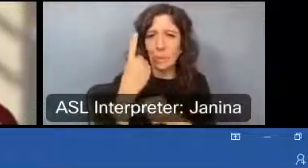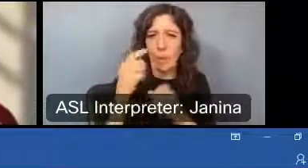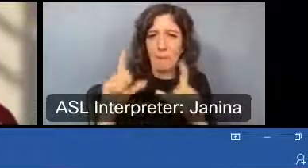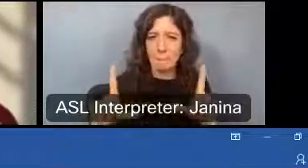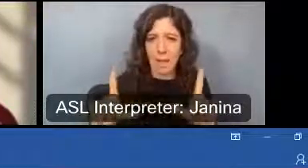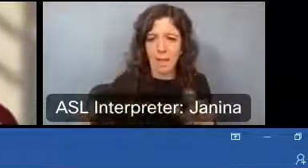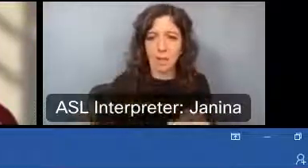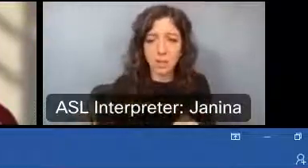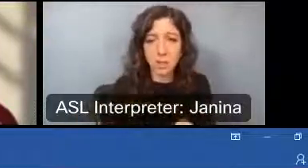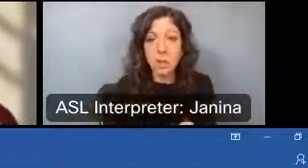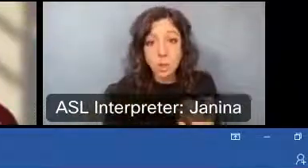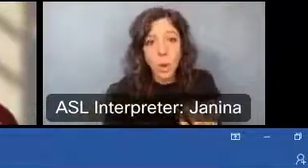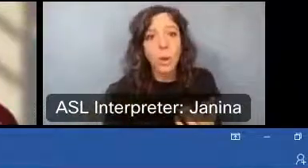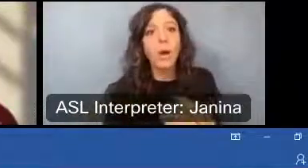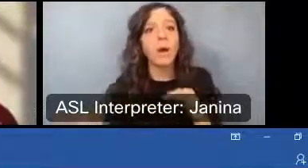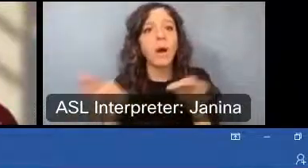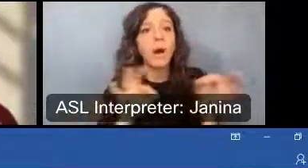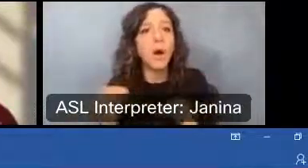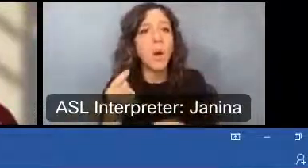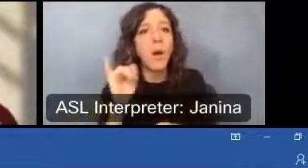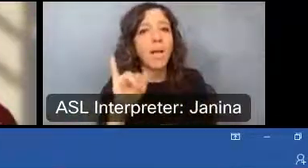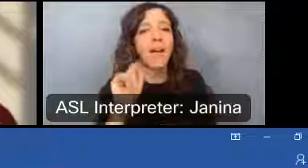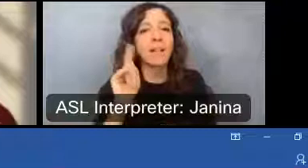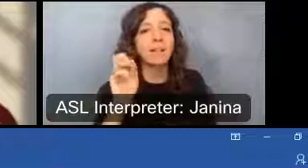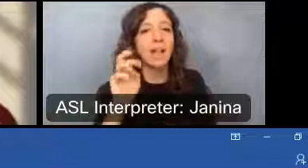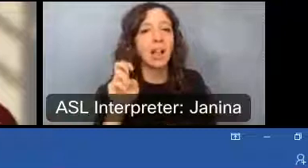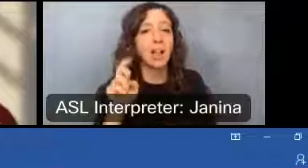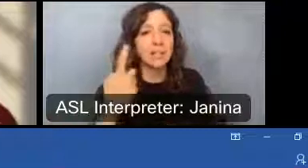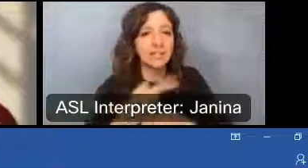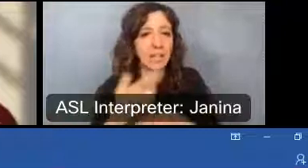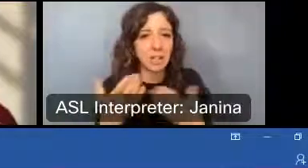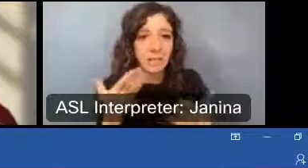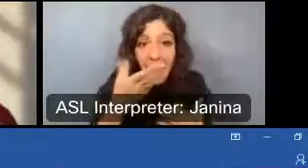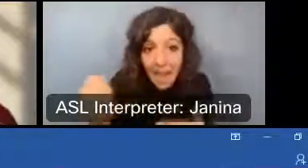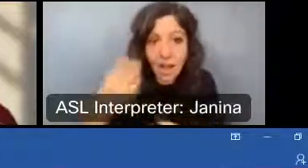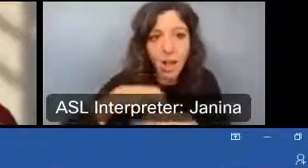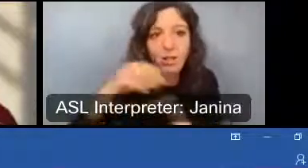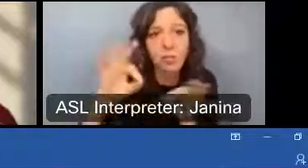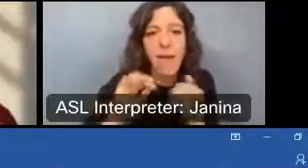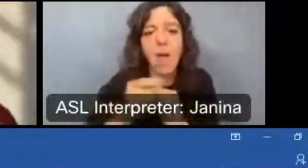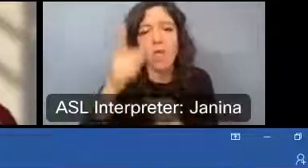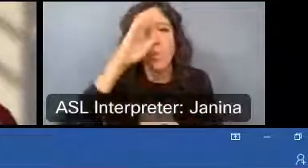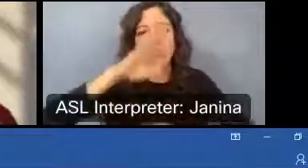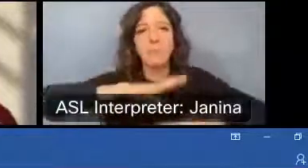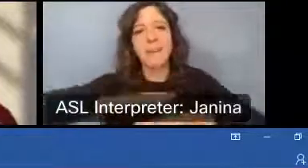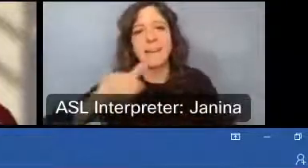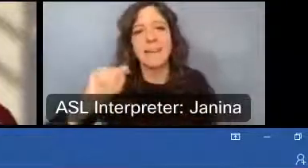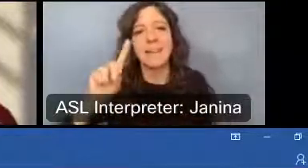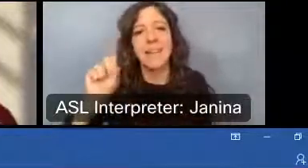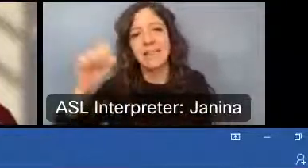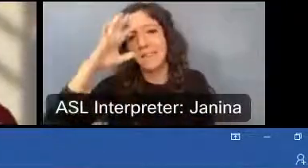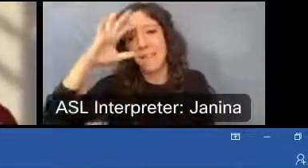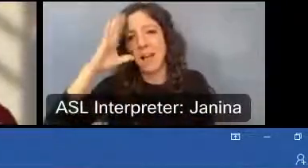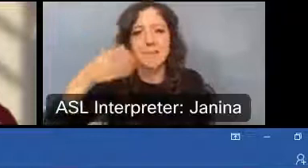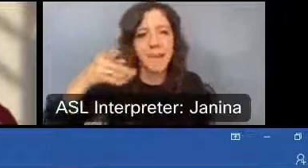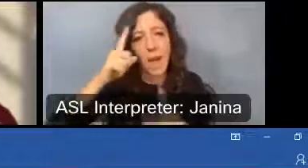description of the Tailored Day Service, including a description of how you will reach TDS philosophy goals, such as, and then here's a list of